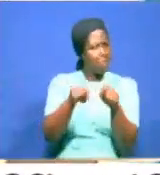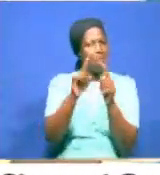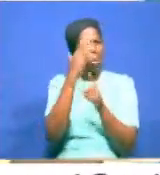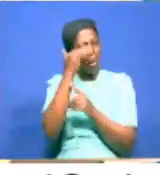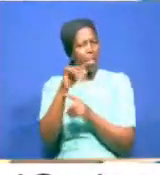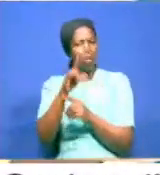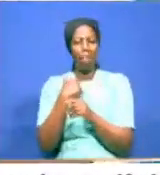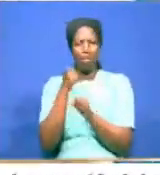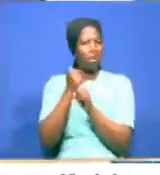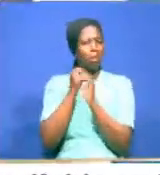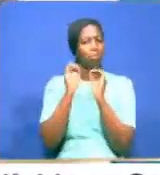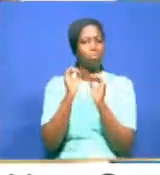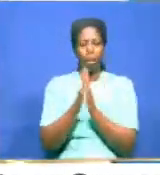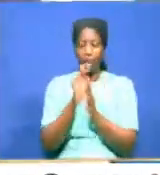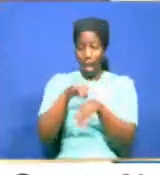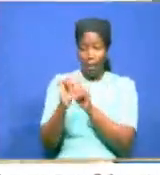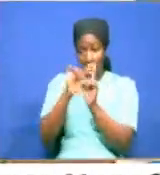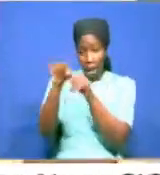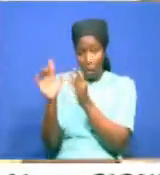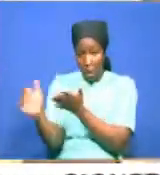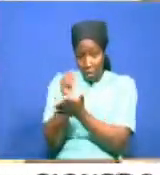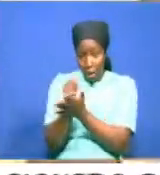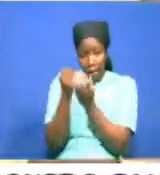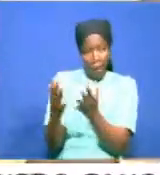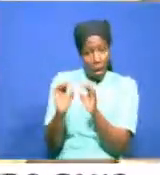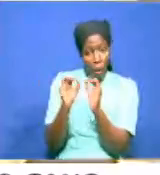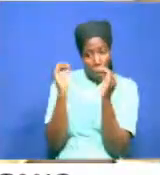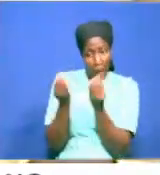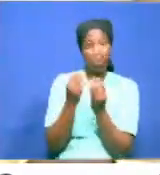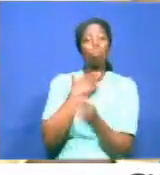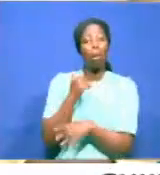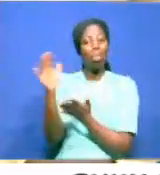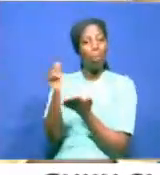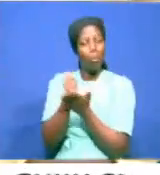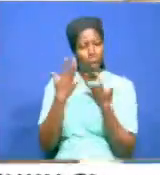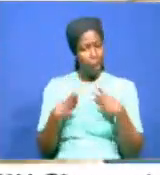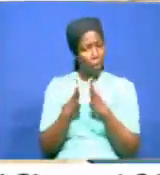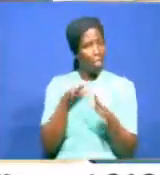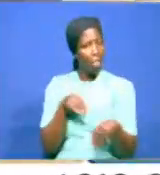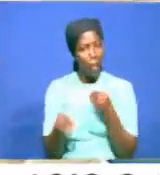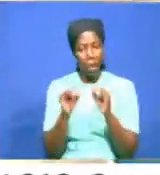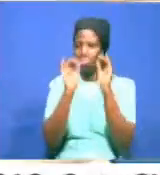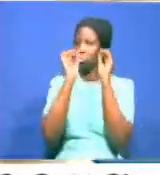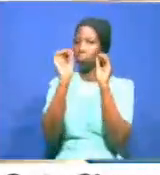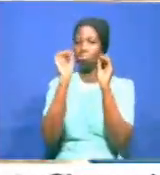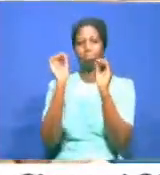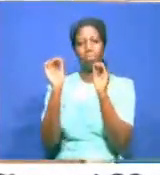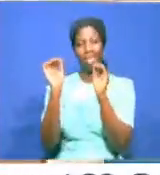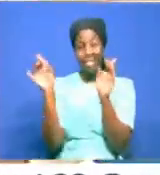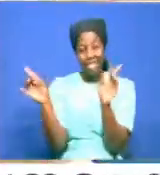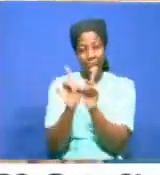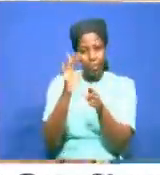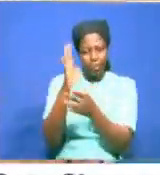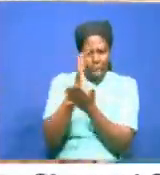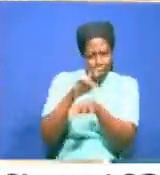I want to say that when it comes to employment, not many organizations are willing to employ persons with disabilities. You'll find sometimes even persons with